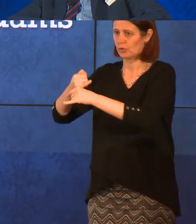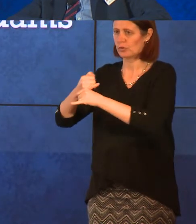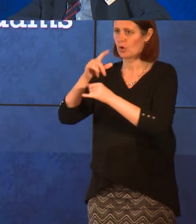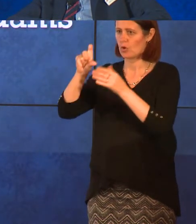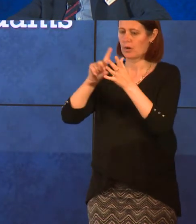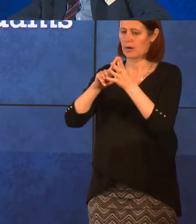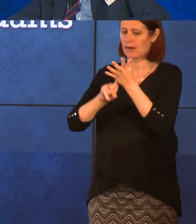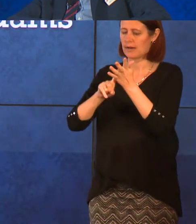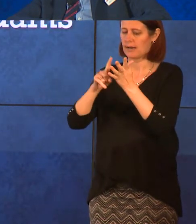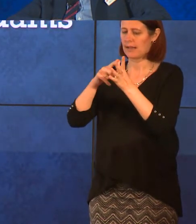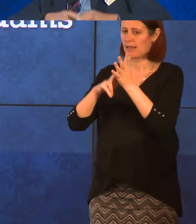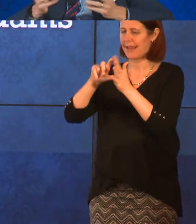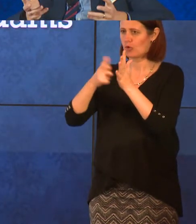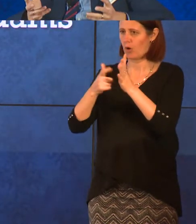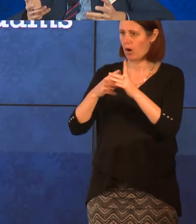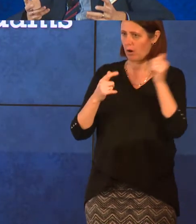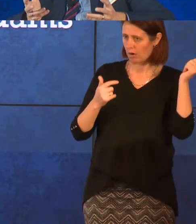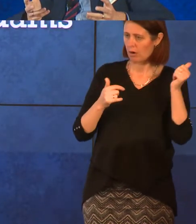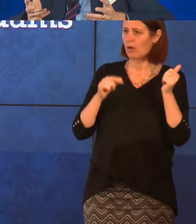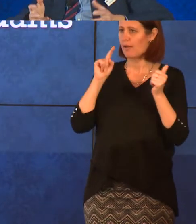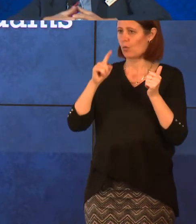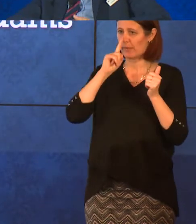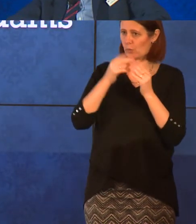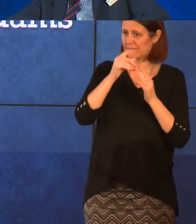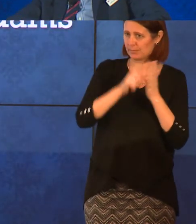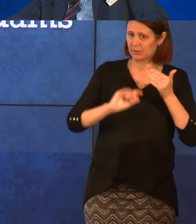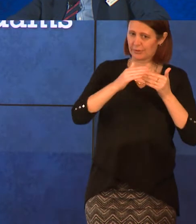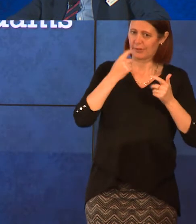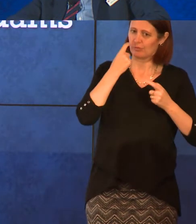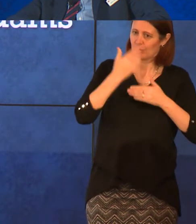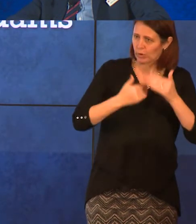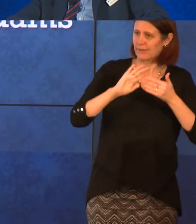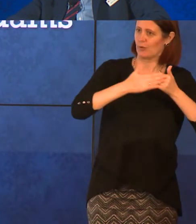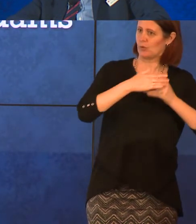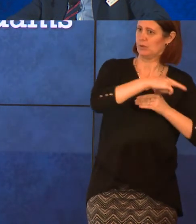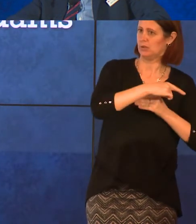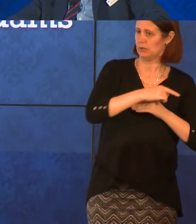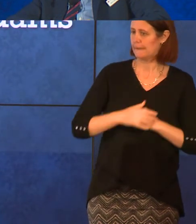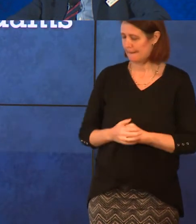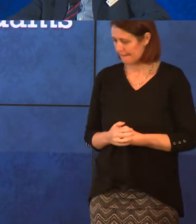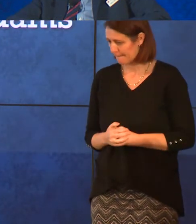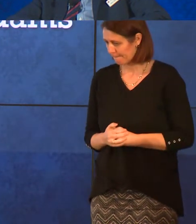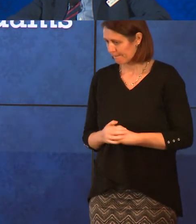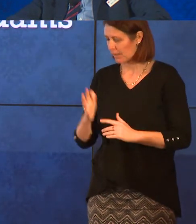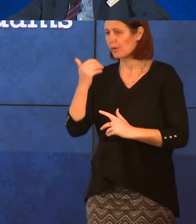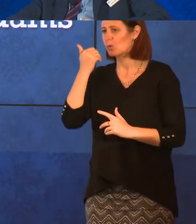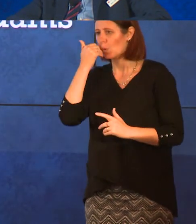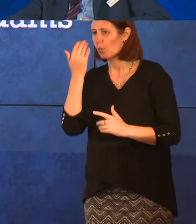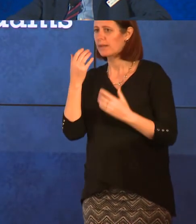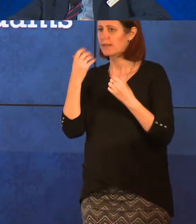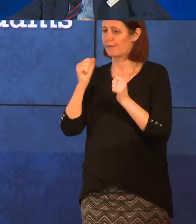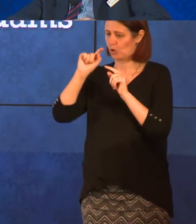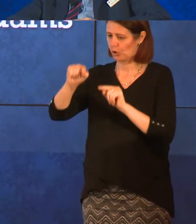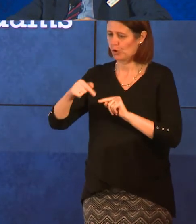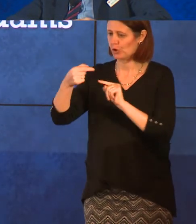Calander, and for people with disabilities. Of course, it was always going to be a